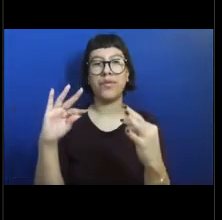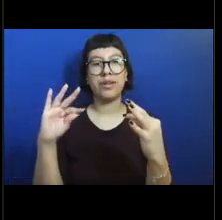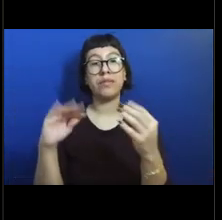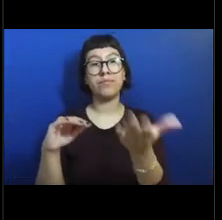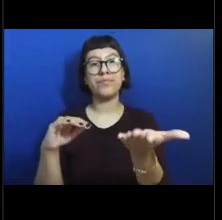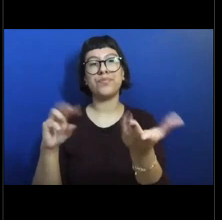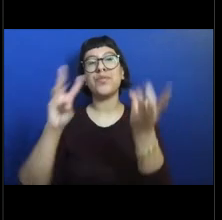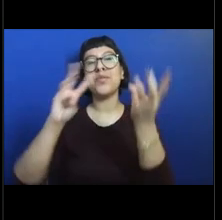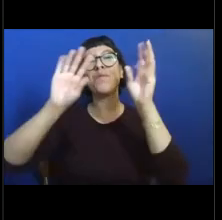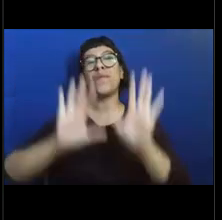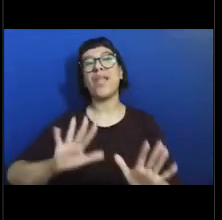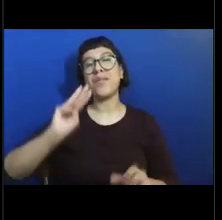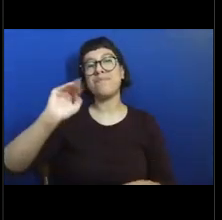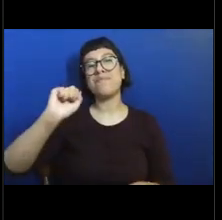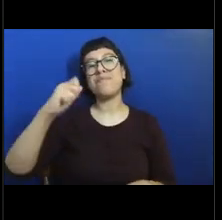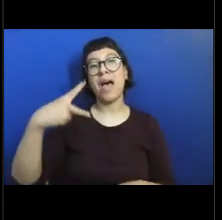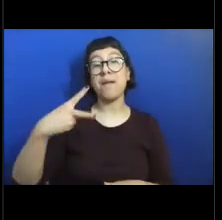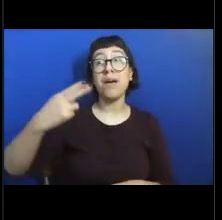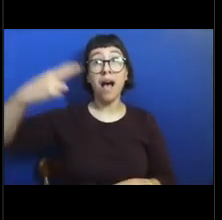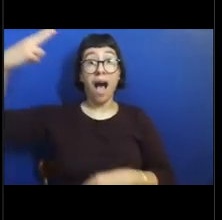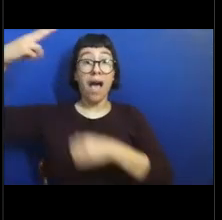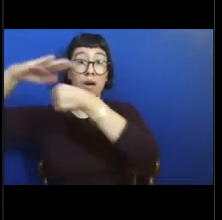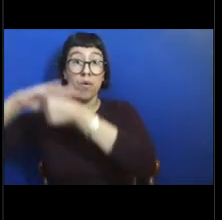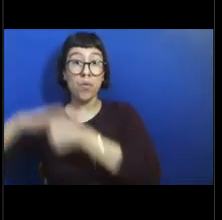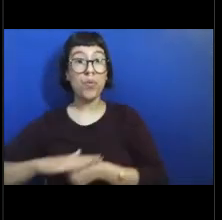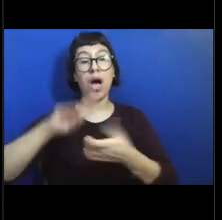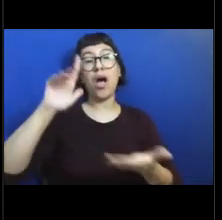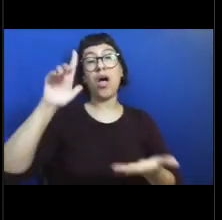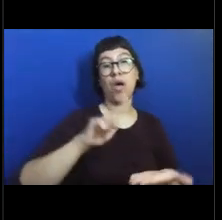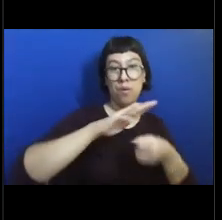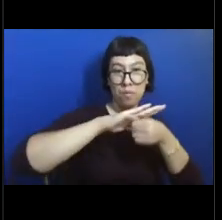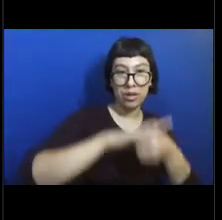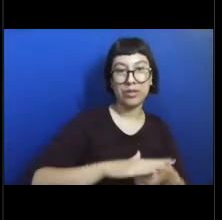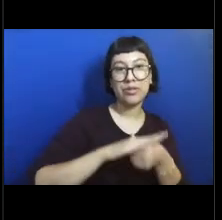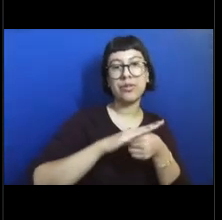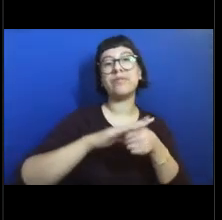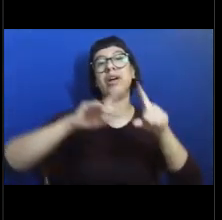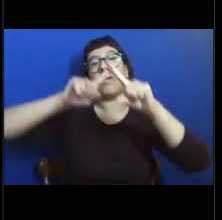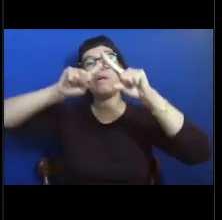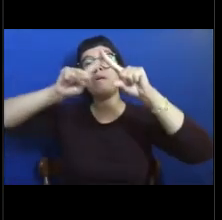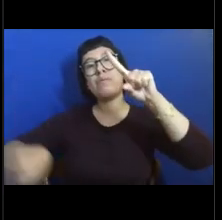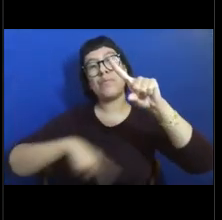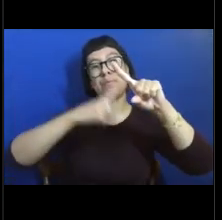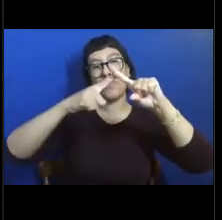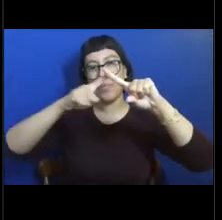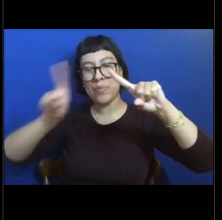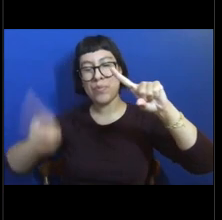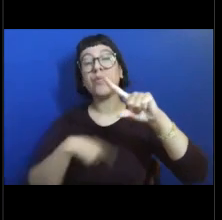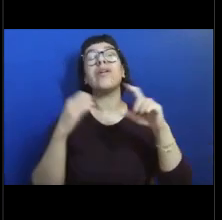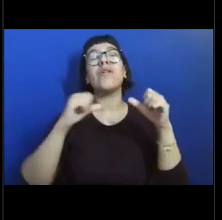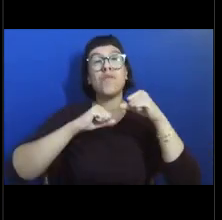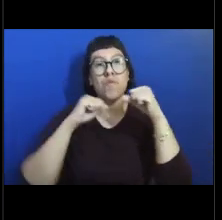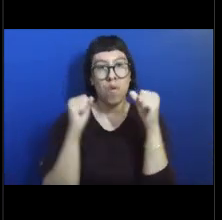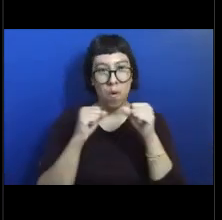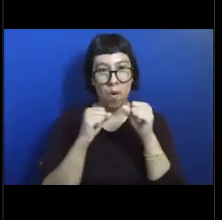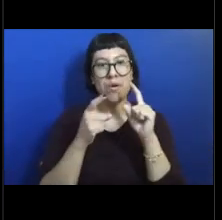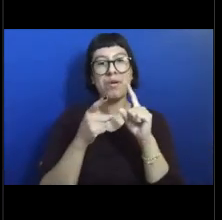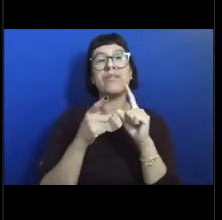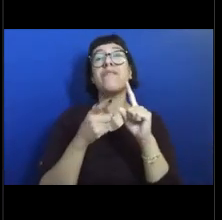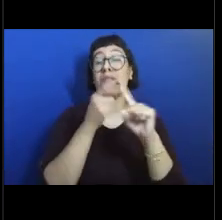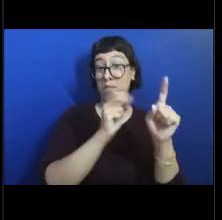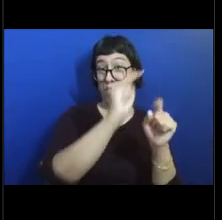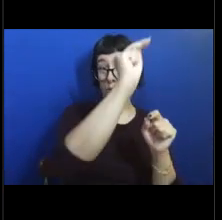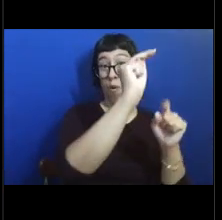map, and we have high pressure and low pressure, and the high pressure clockwise spin is pushing cold air from the north